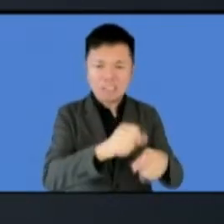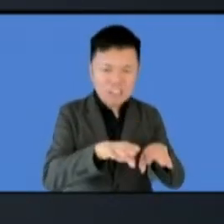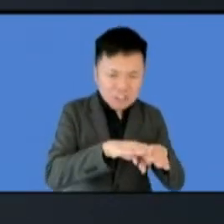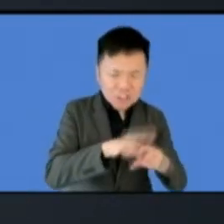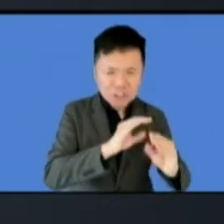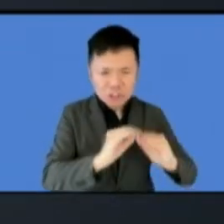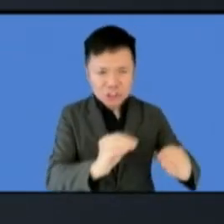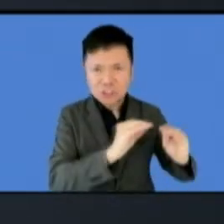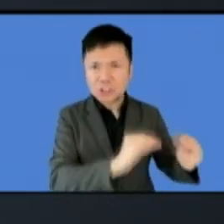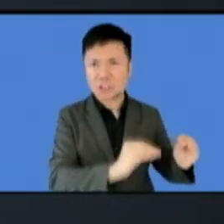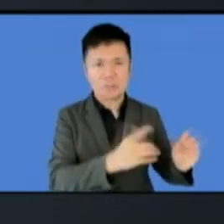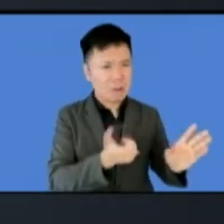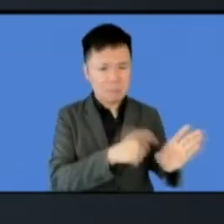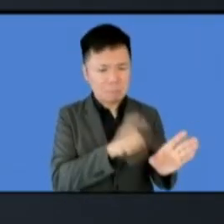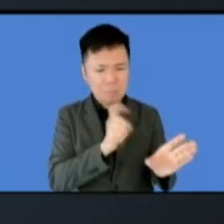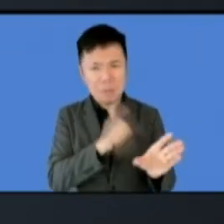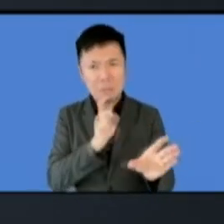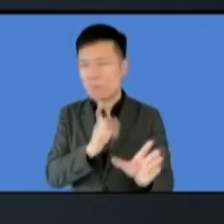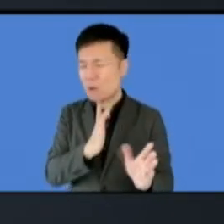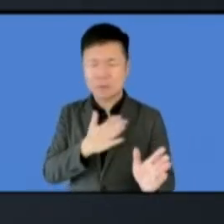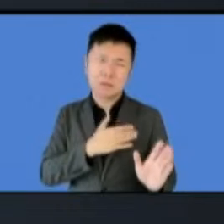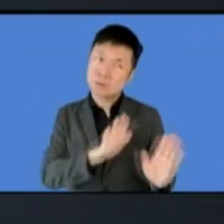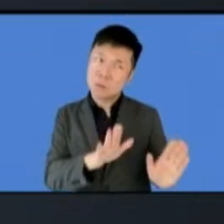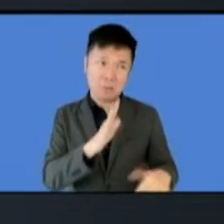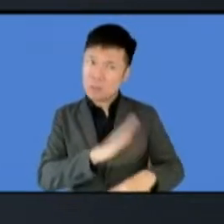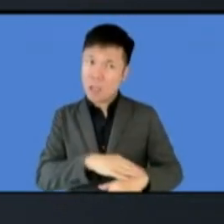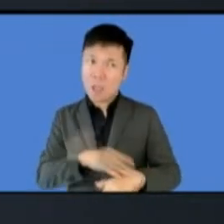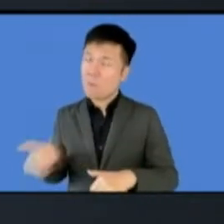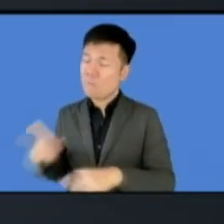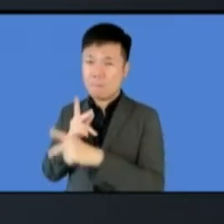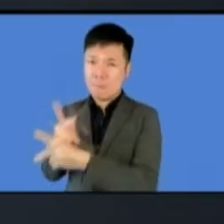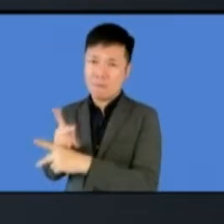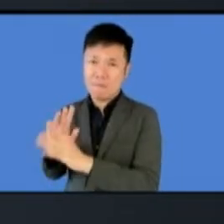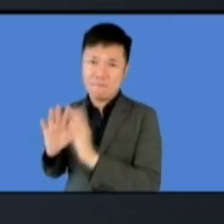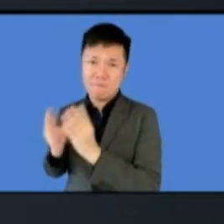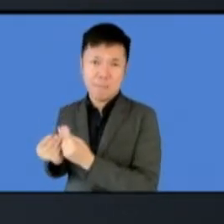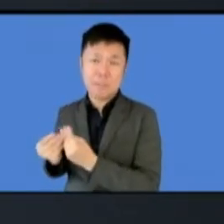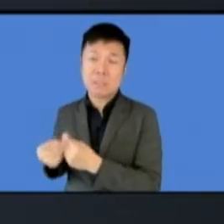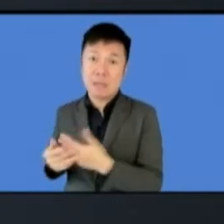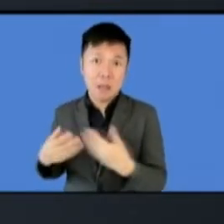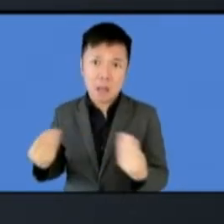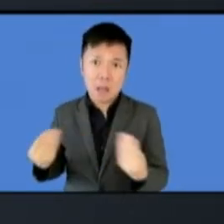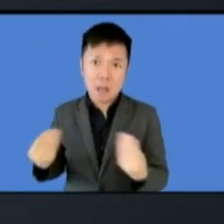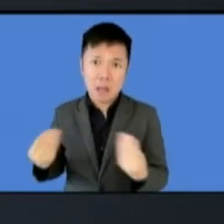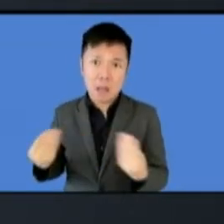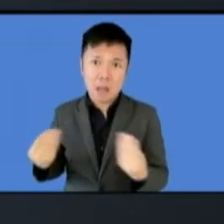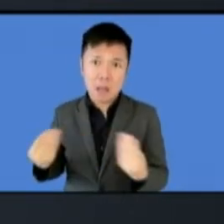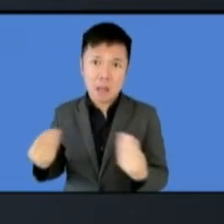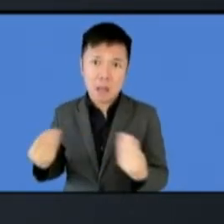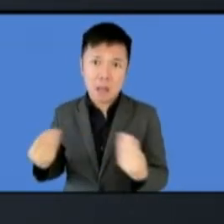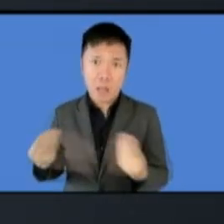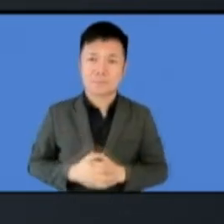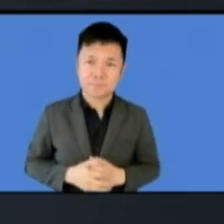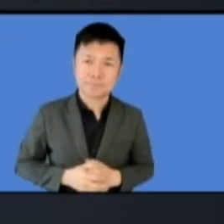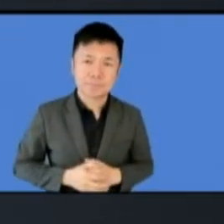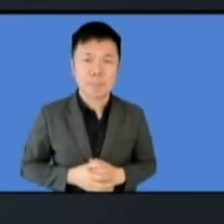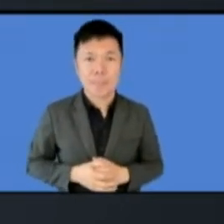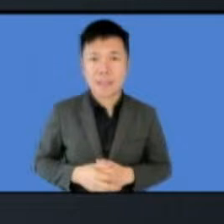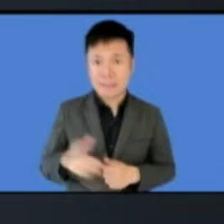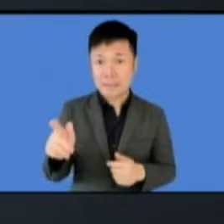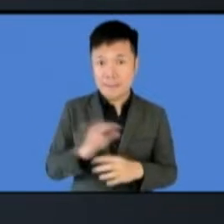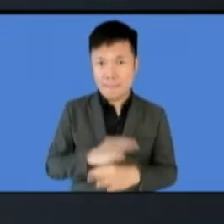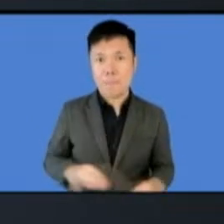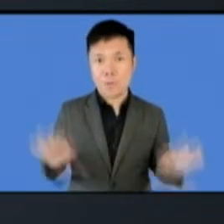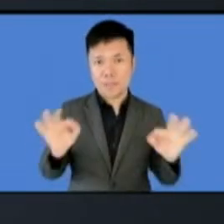all these things. So how we can make sure this could happen, I think this is the coming challenge and also very